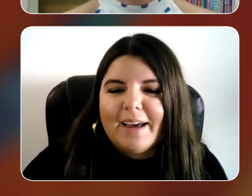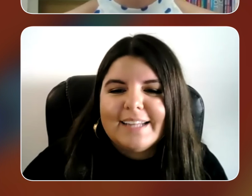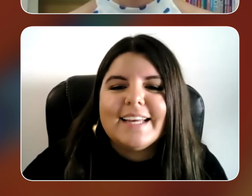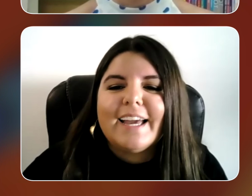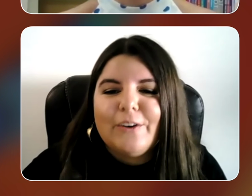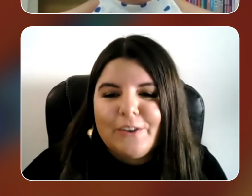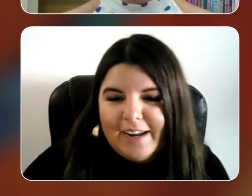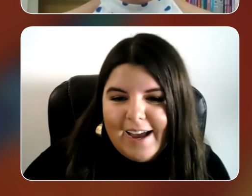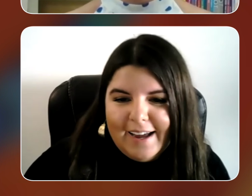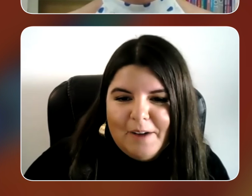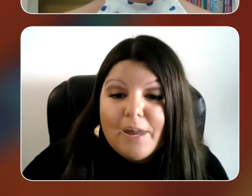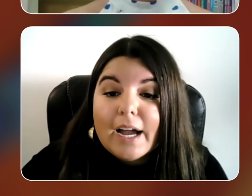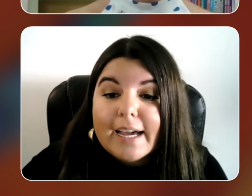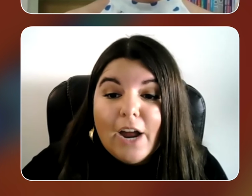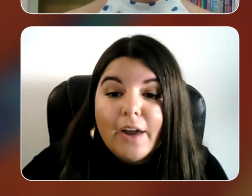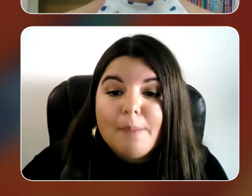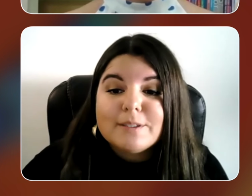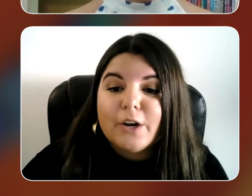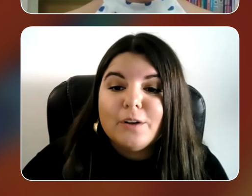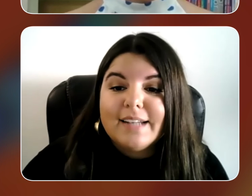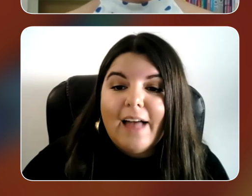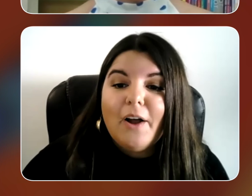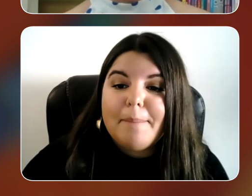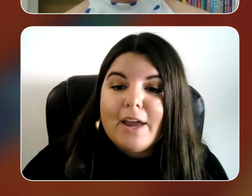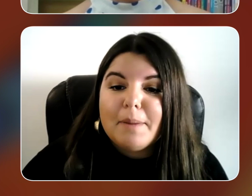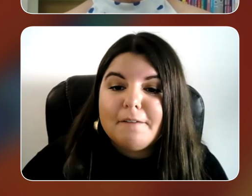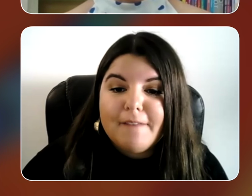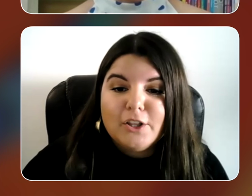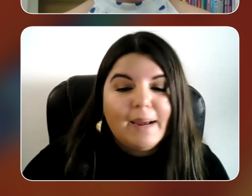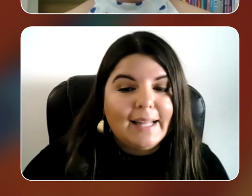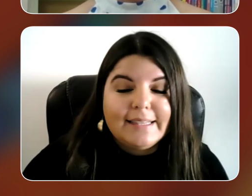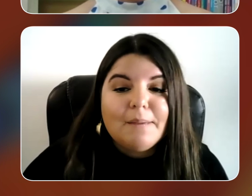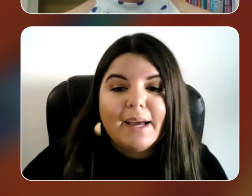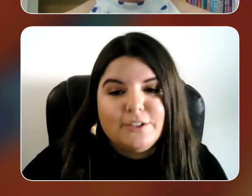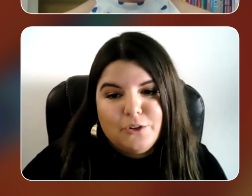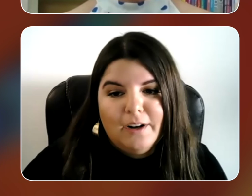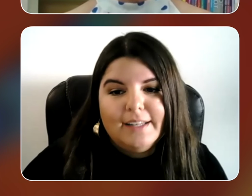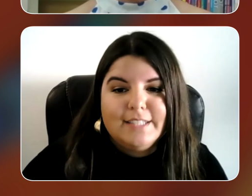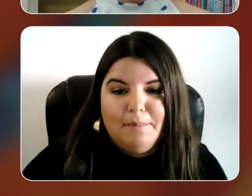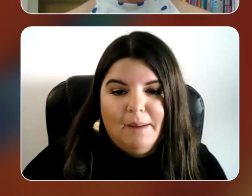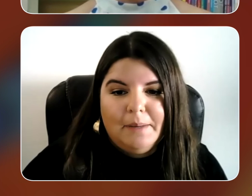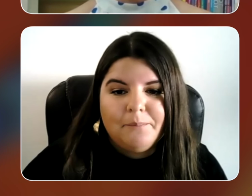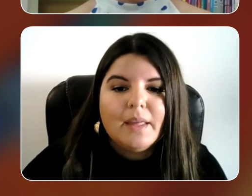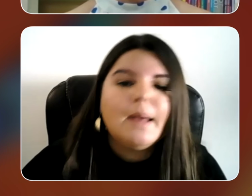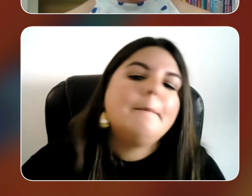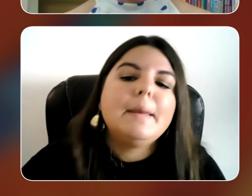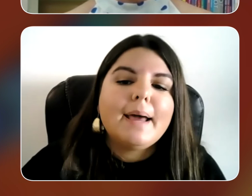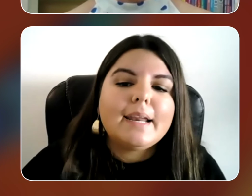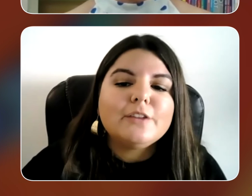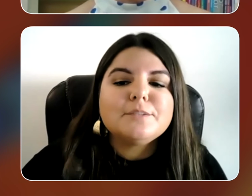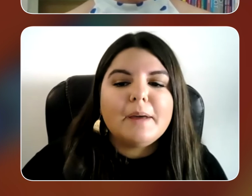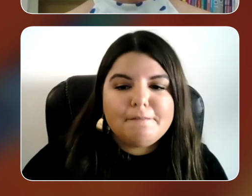y parece que ronroneara. Creo que hemos encontrado el perro perfecto para ti, Marisol, dice mami.